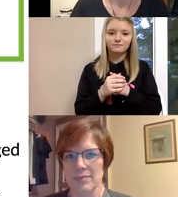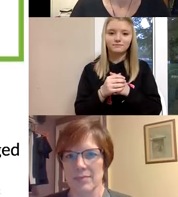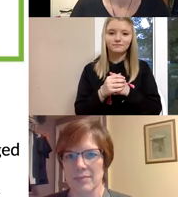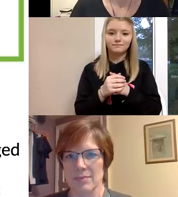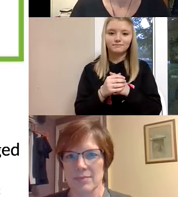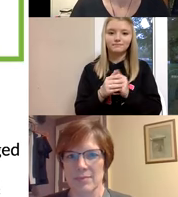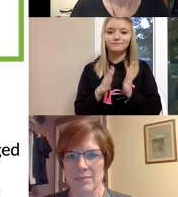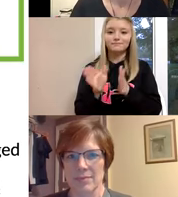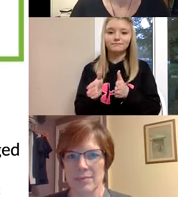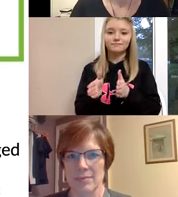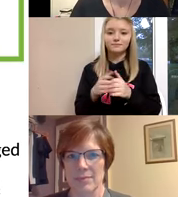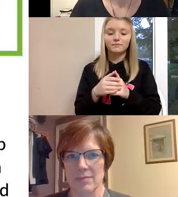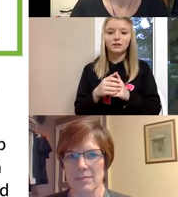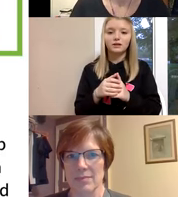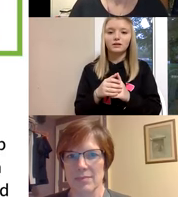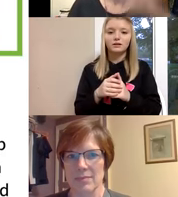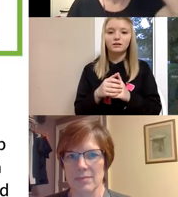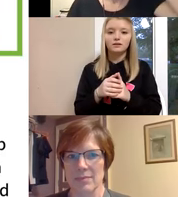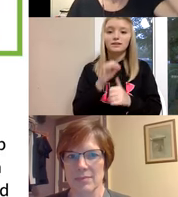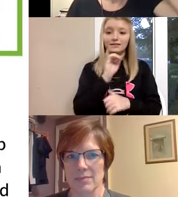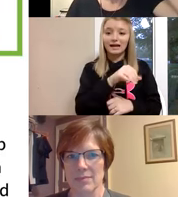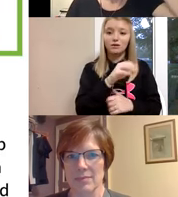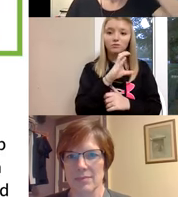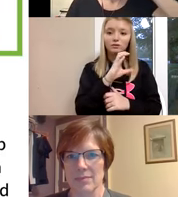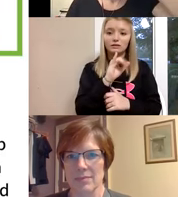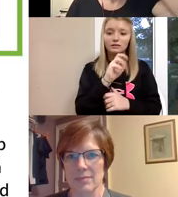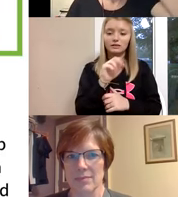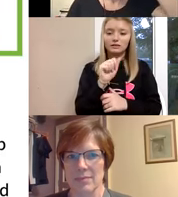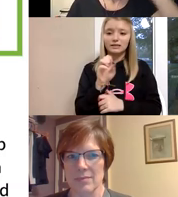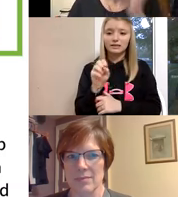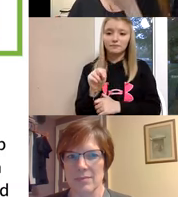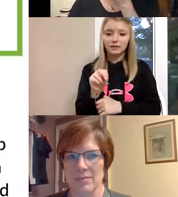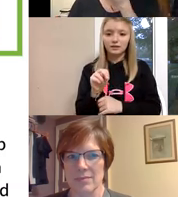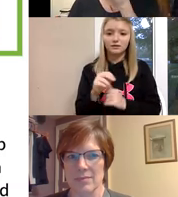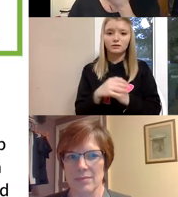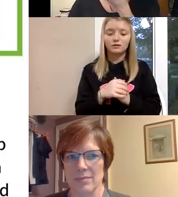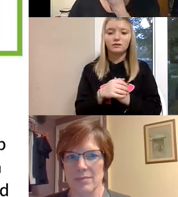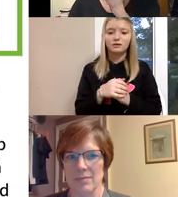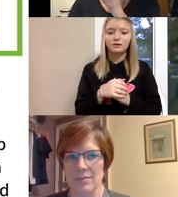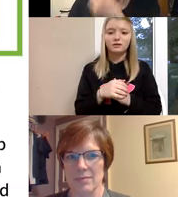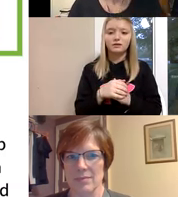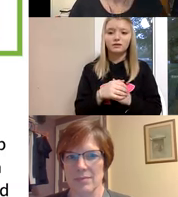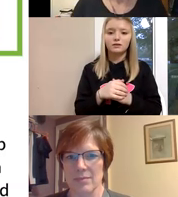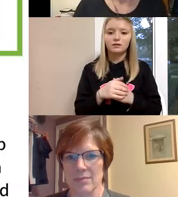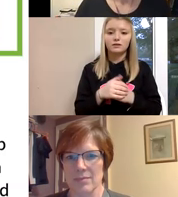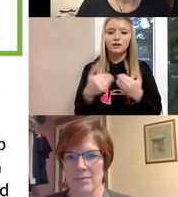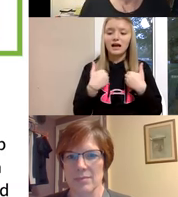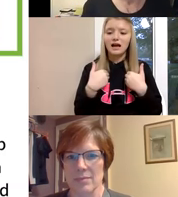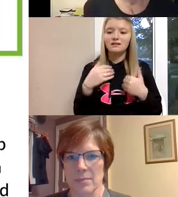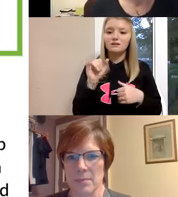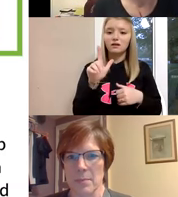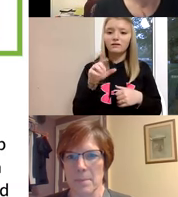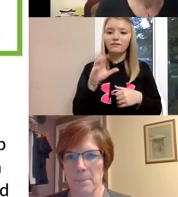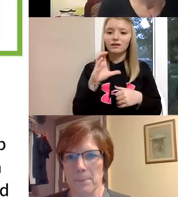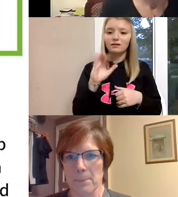Nope. So that was the cinnamon. And it has Young Living cinnamon essential